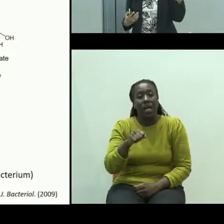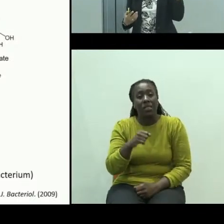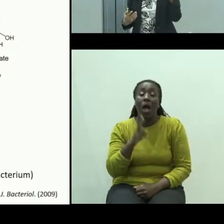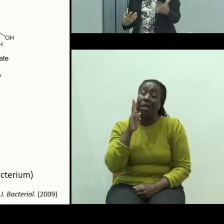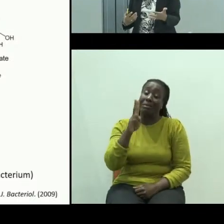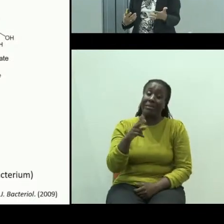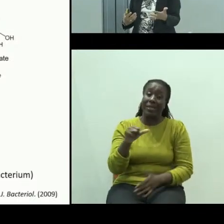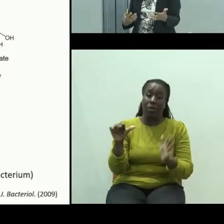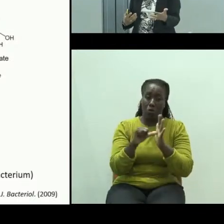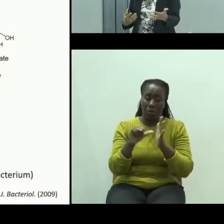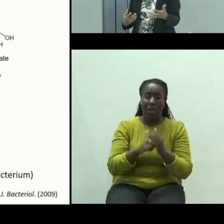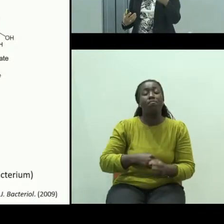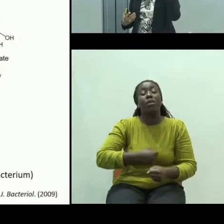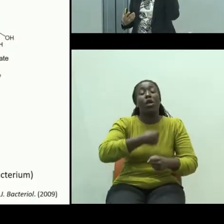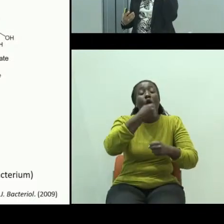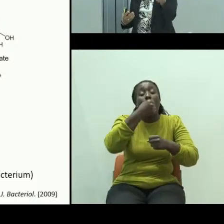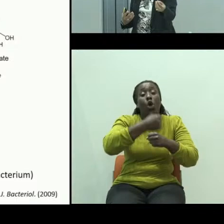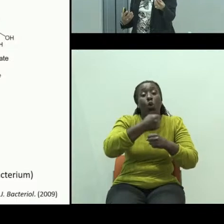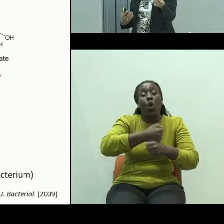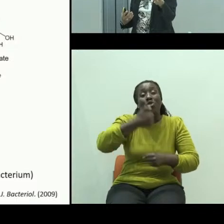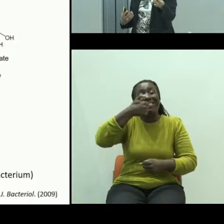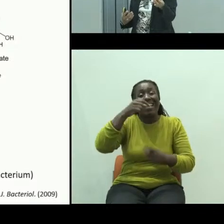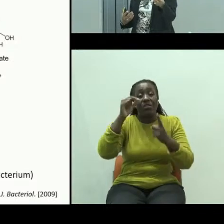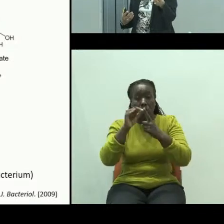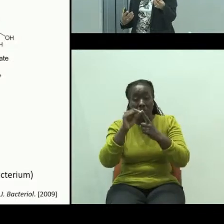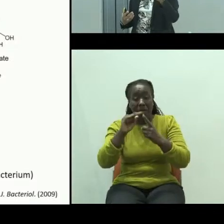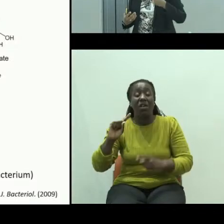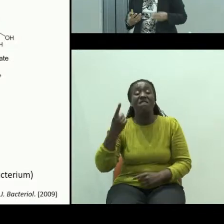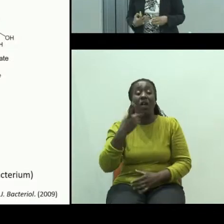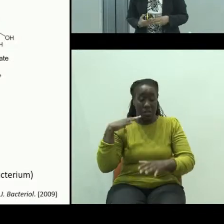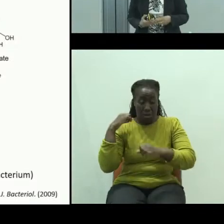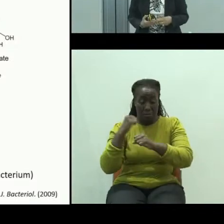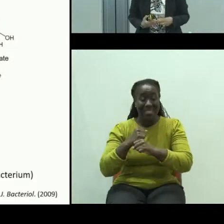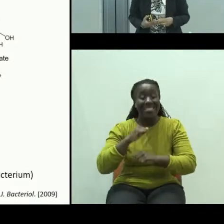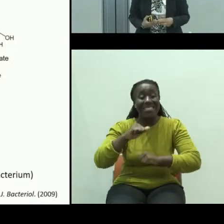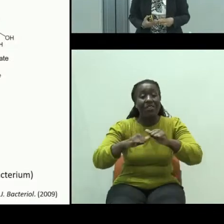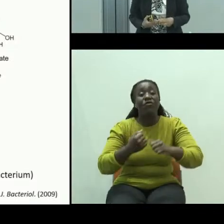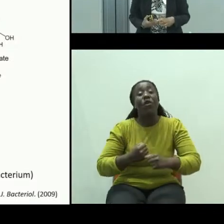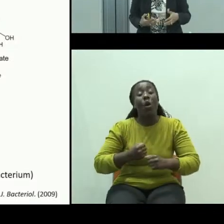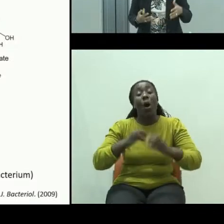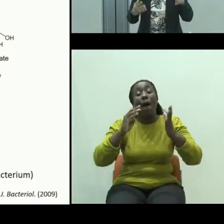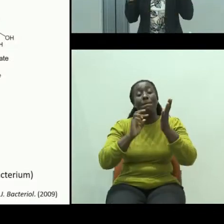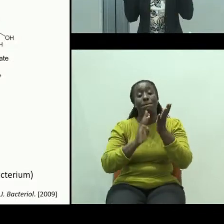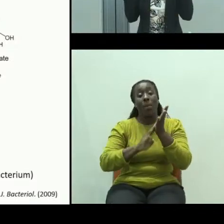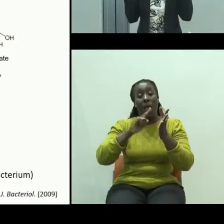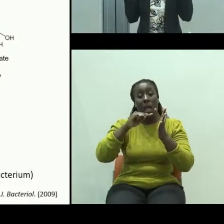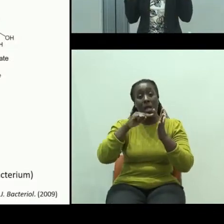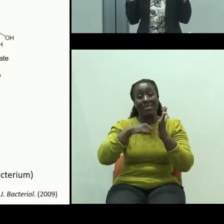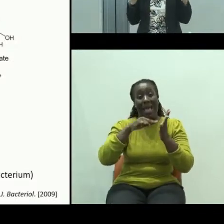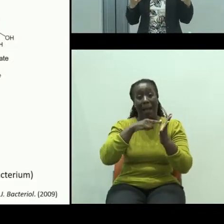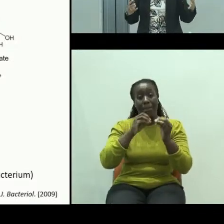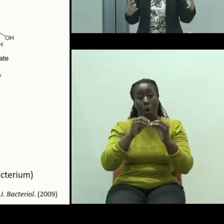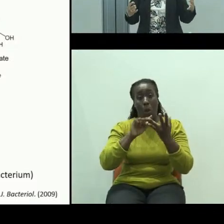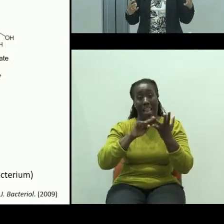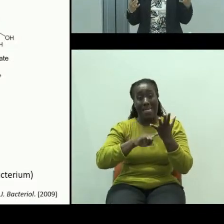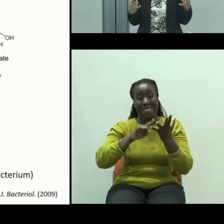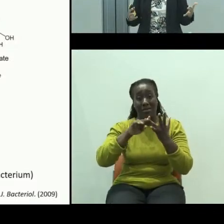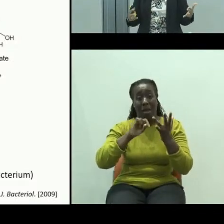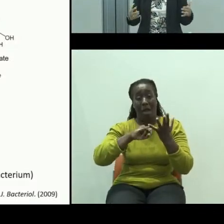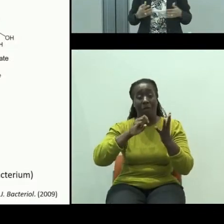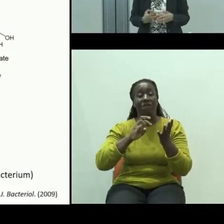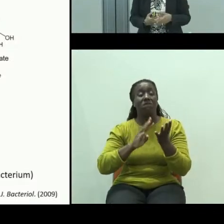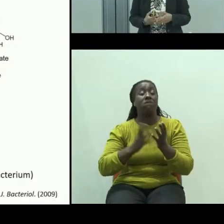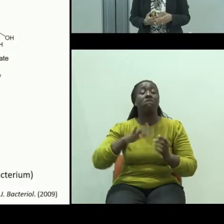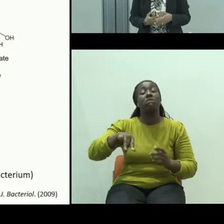problem. Glucose 6-phosphate is the first committed step for glucose metabolism in E. coli. Meaning what the cell really wants to do is